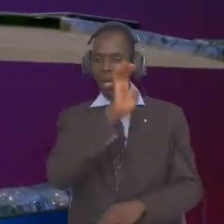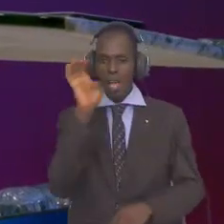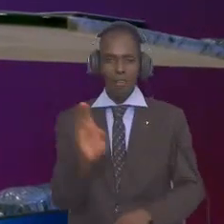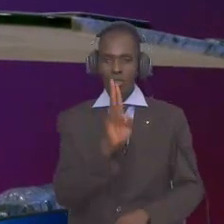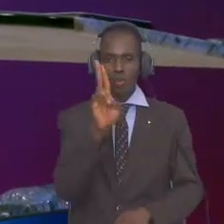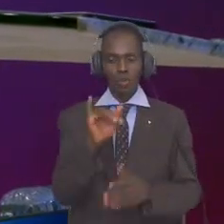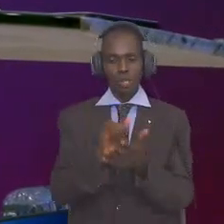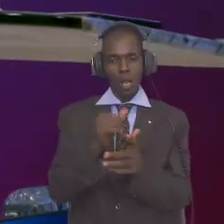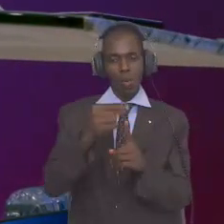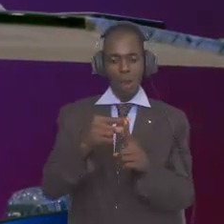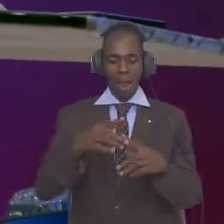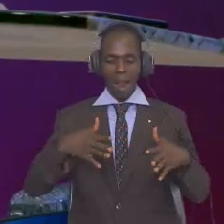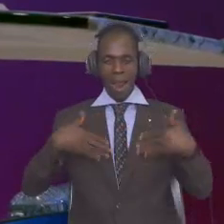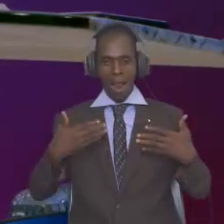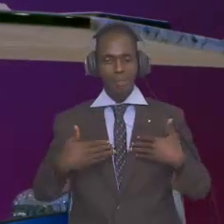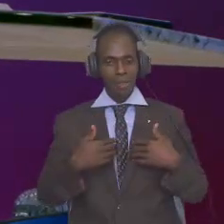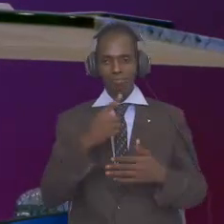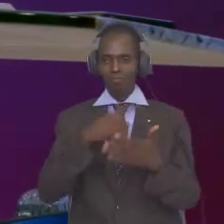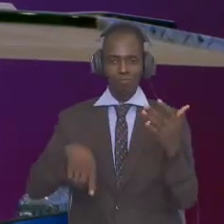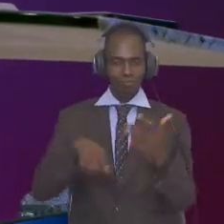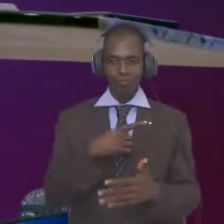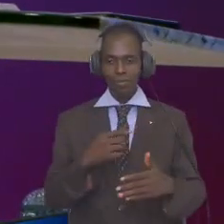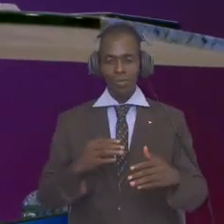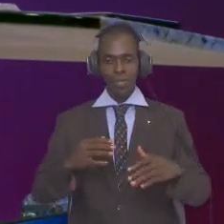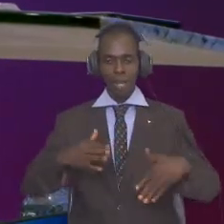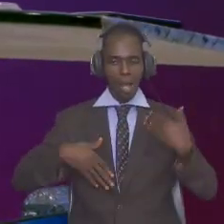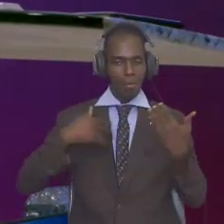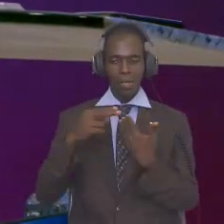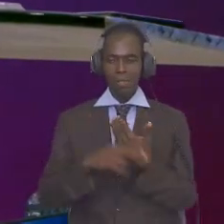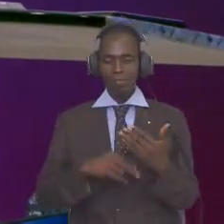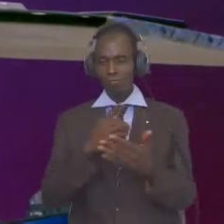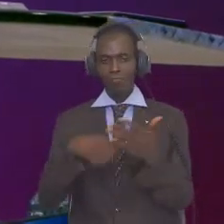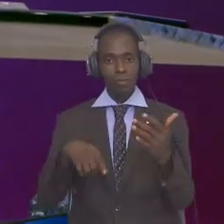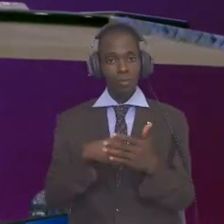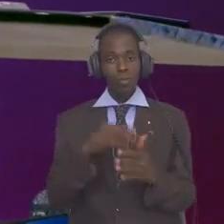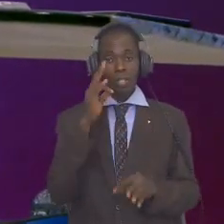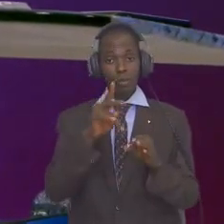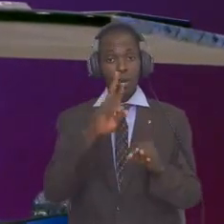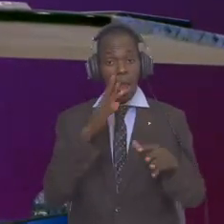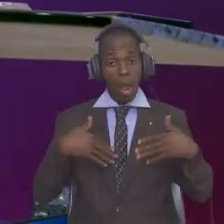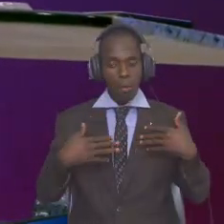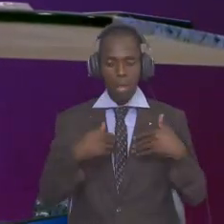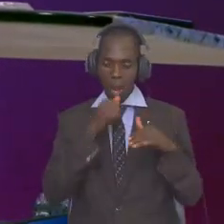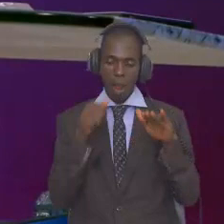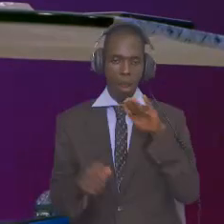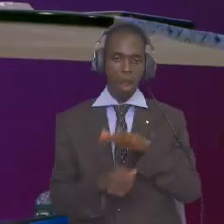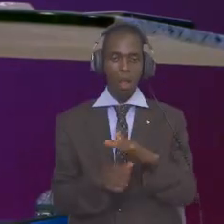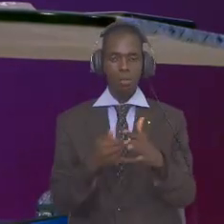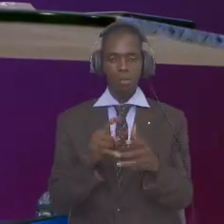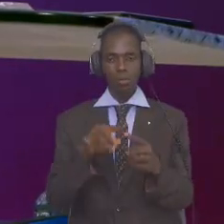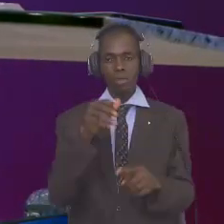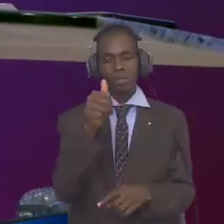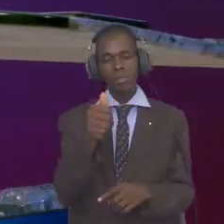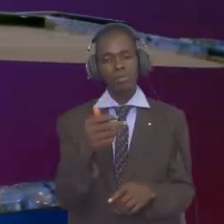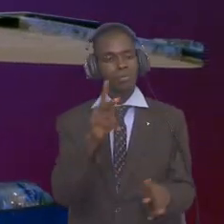happy and gladness in the public. If you are happy, hold it to yourself. They don't